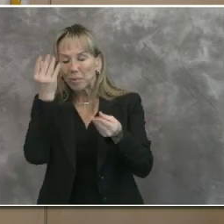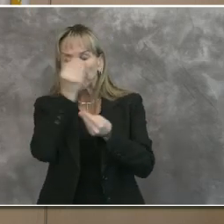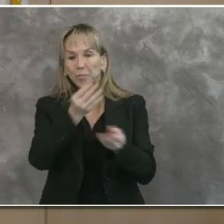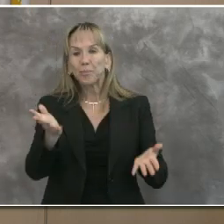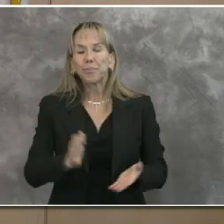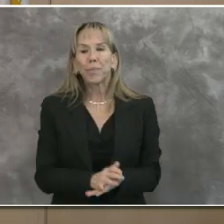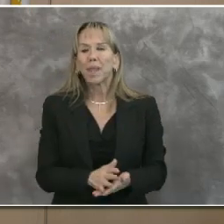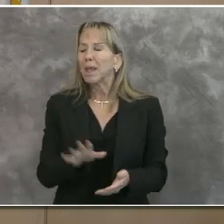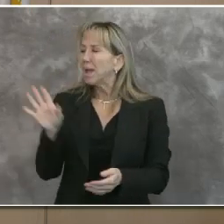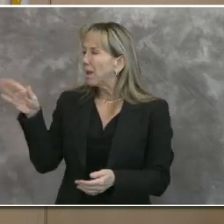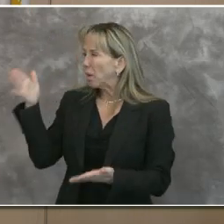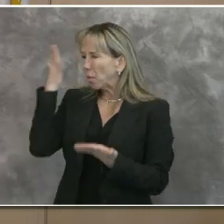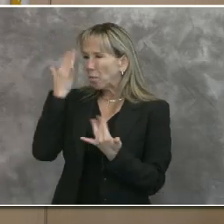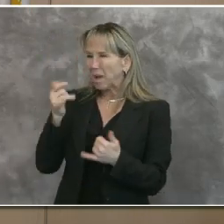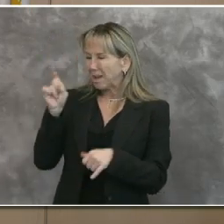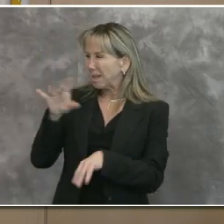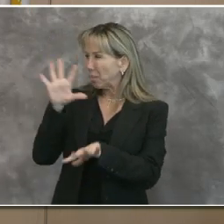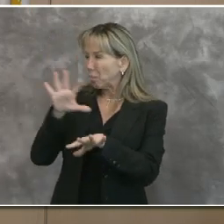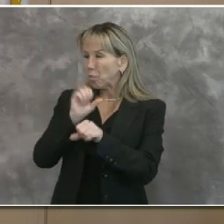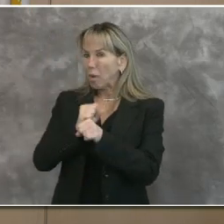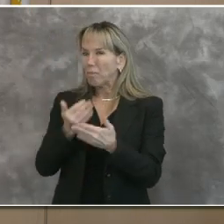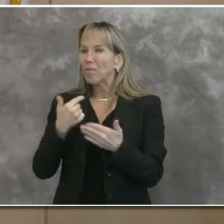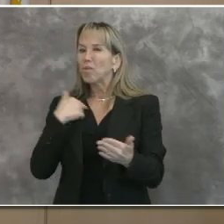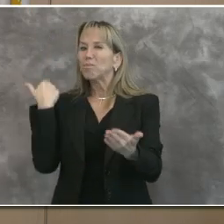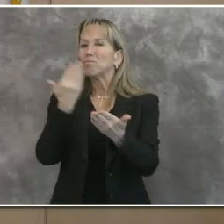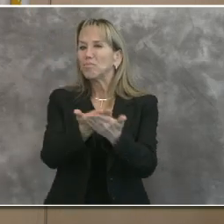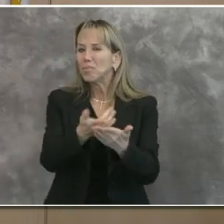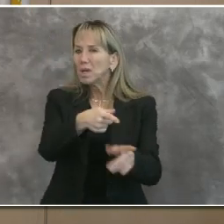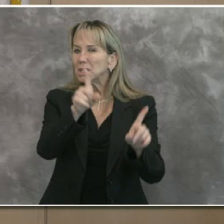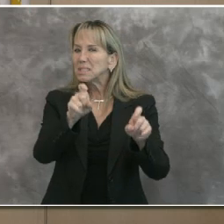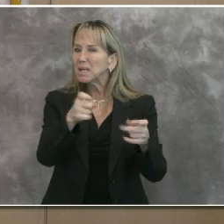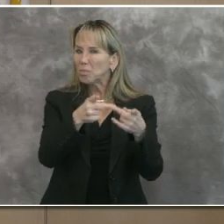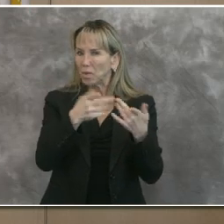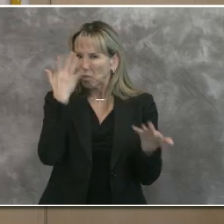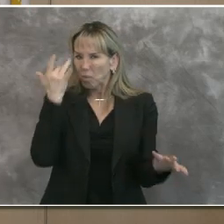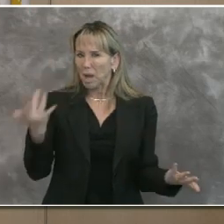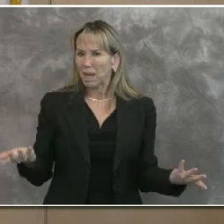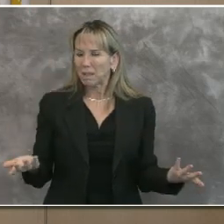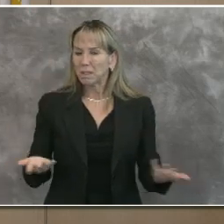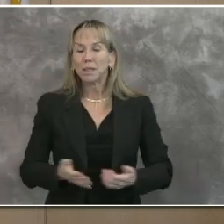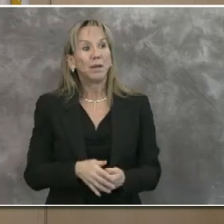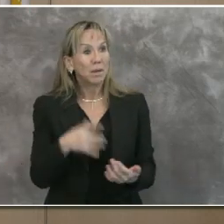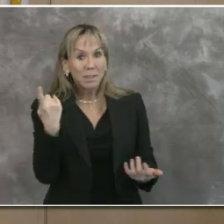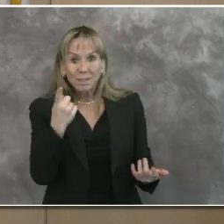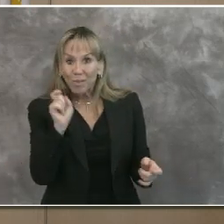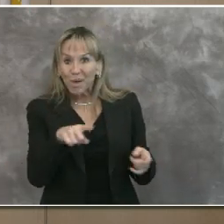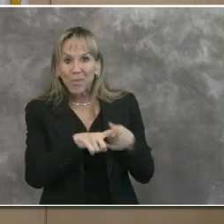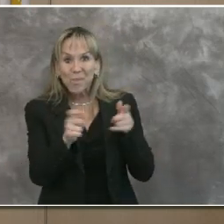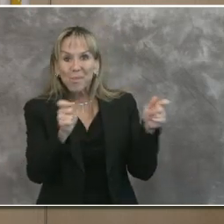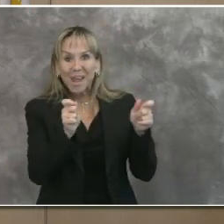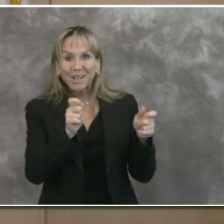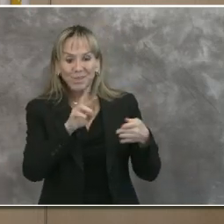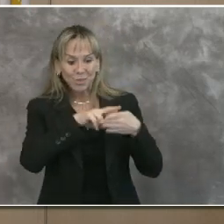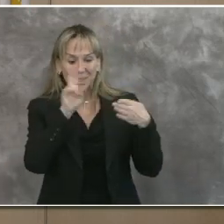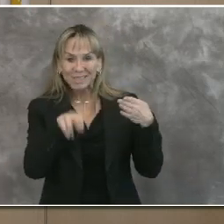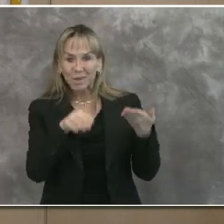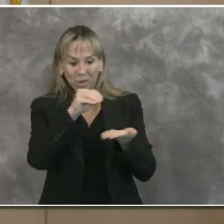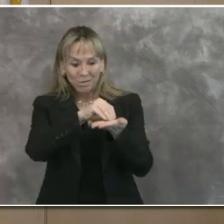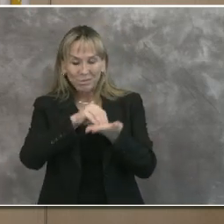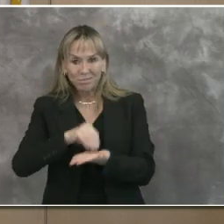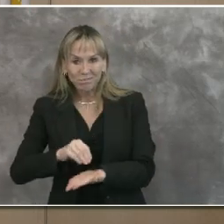appointments necessary before arriving at the testing sites? Well, someone has to manage the results, and that's not